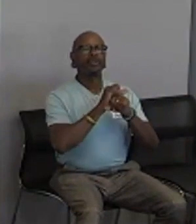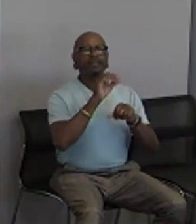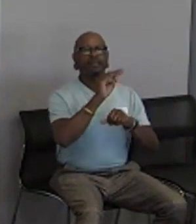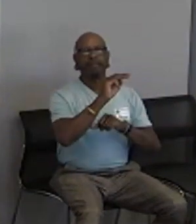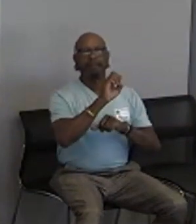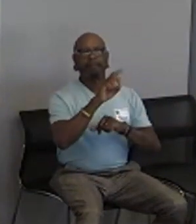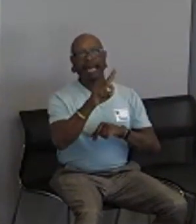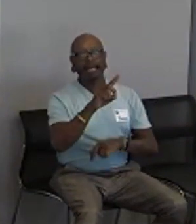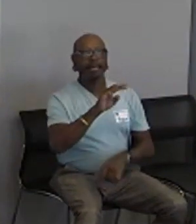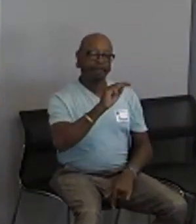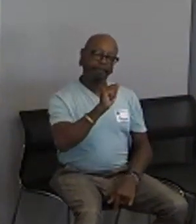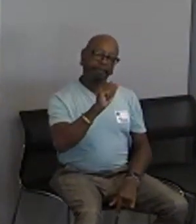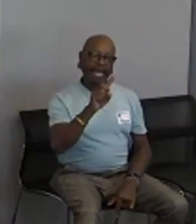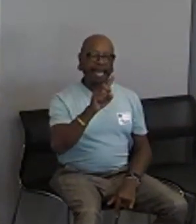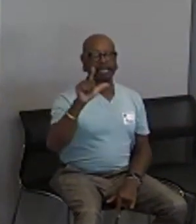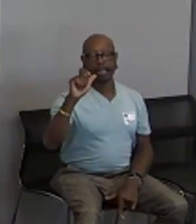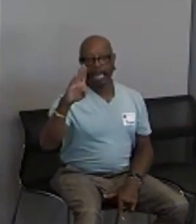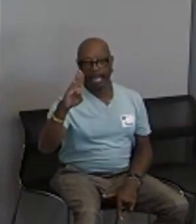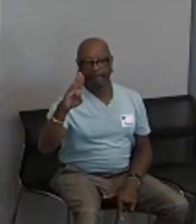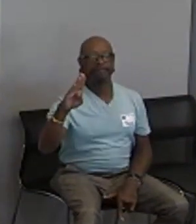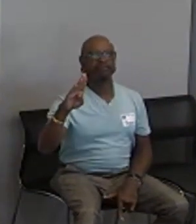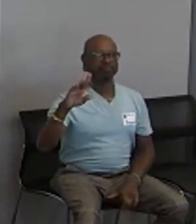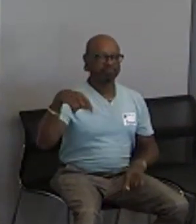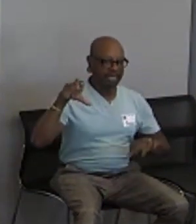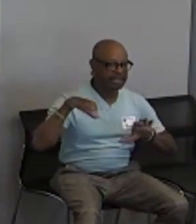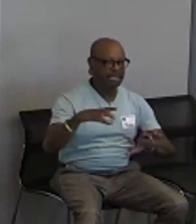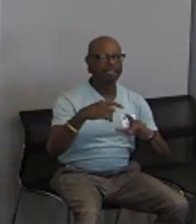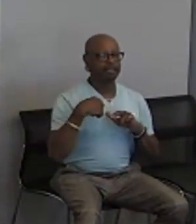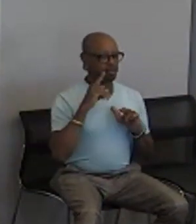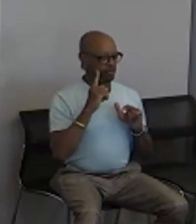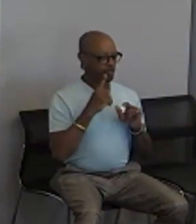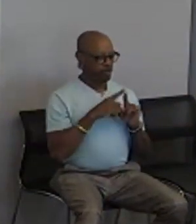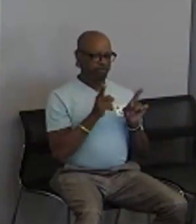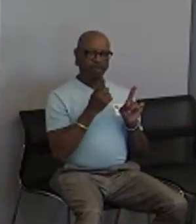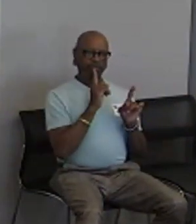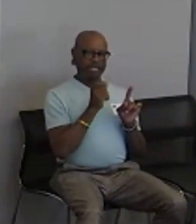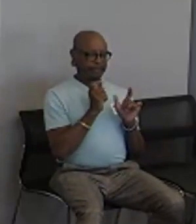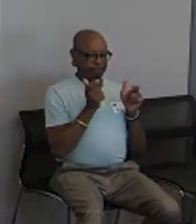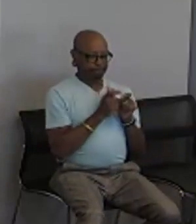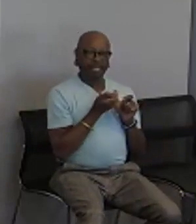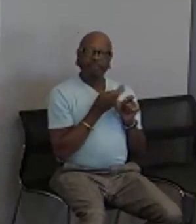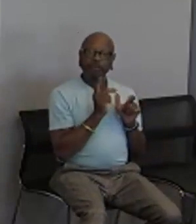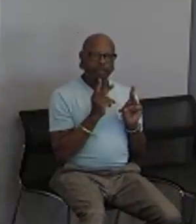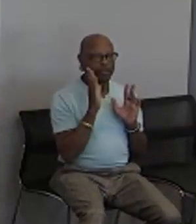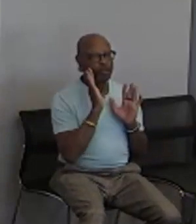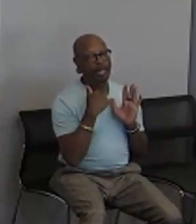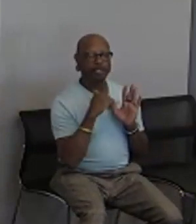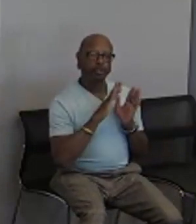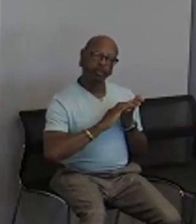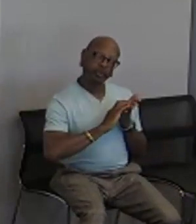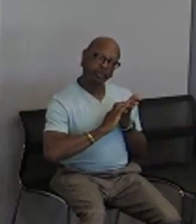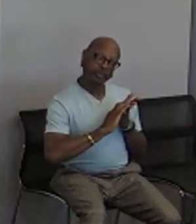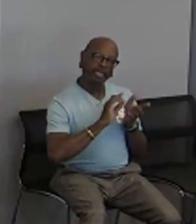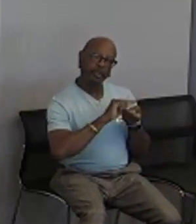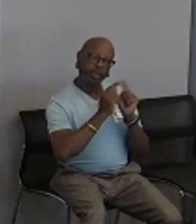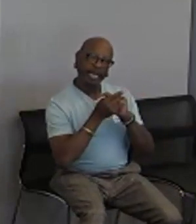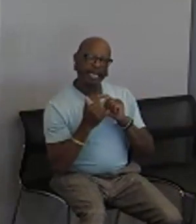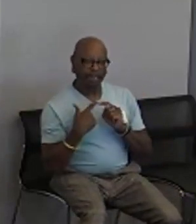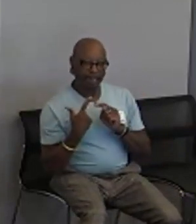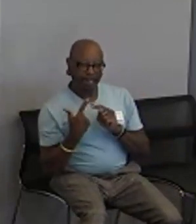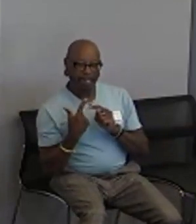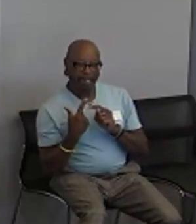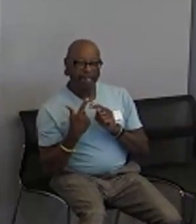Lab grew from a small set of people who knew how to do Braille translation and